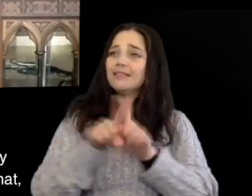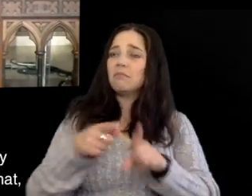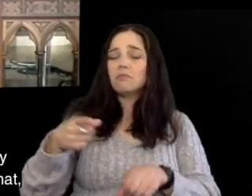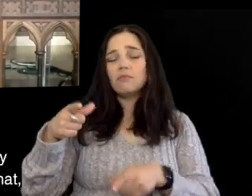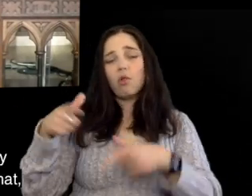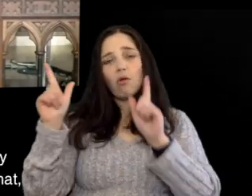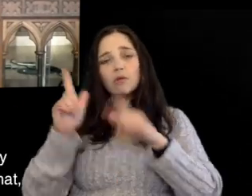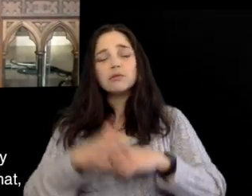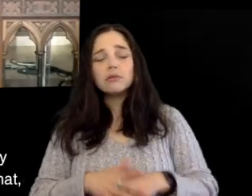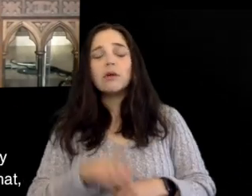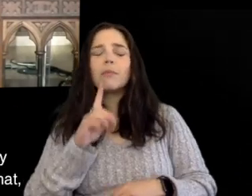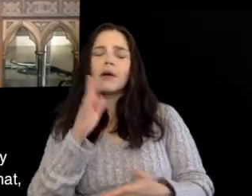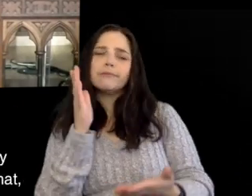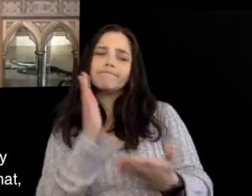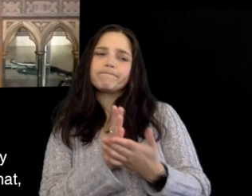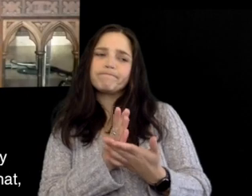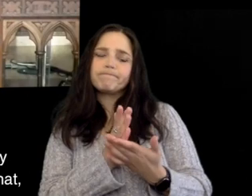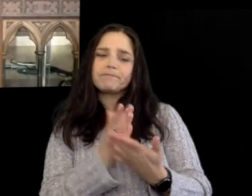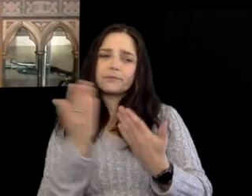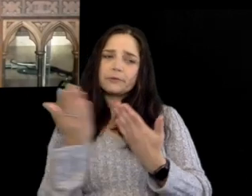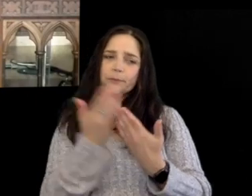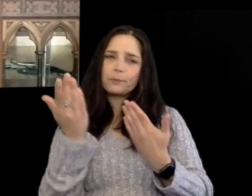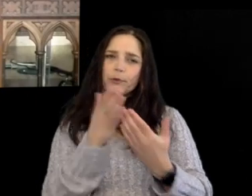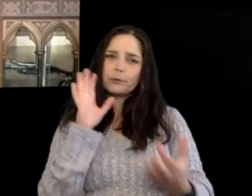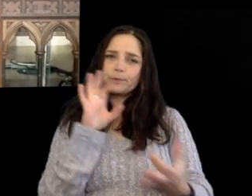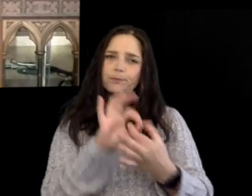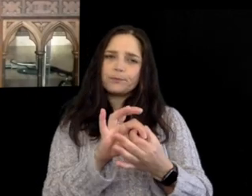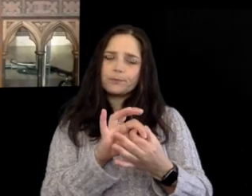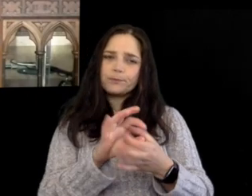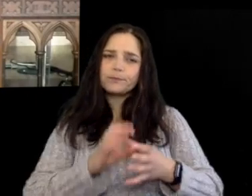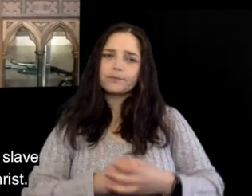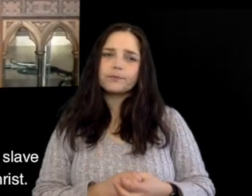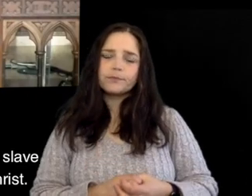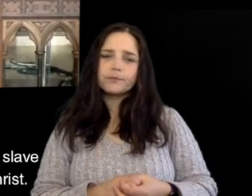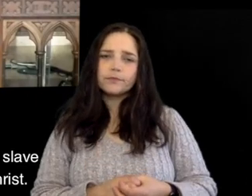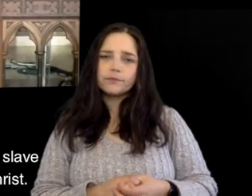Lord. But I think actually there's more than that.